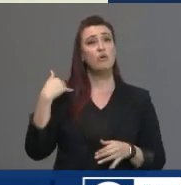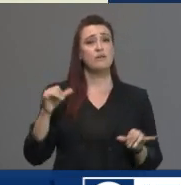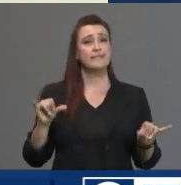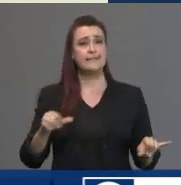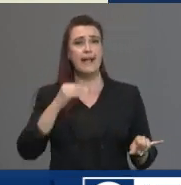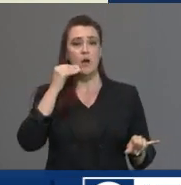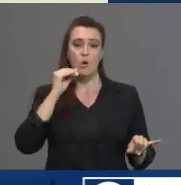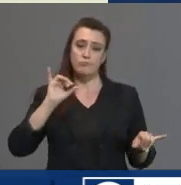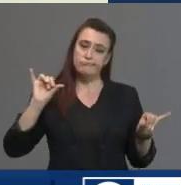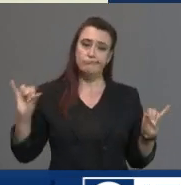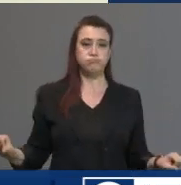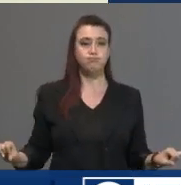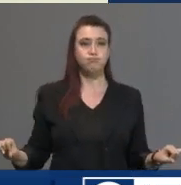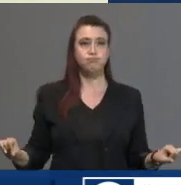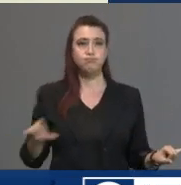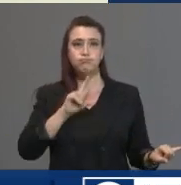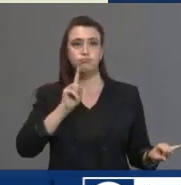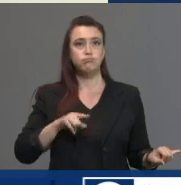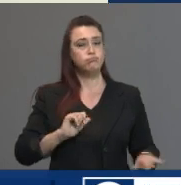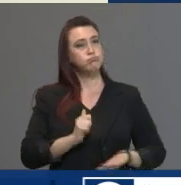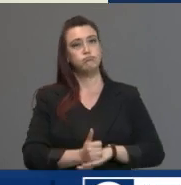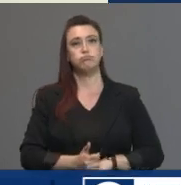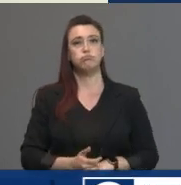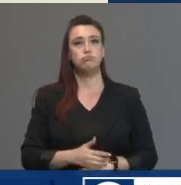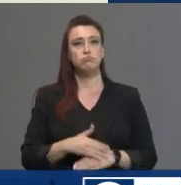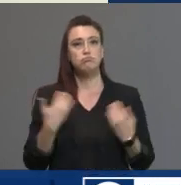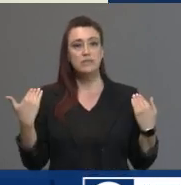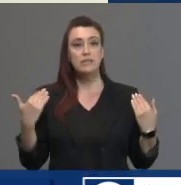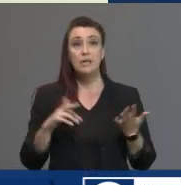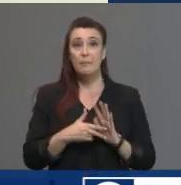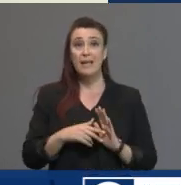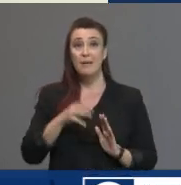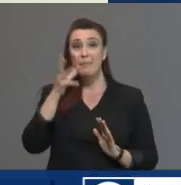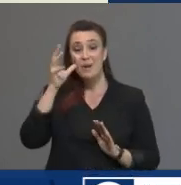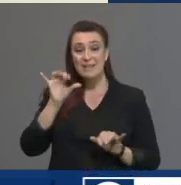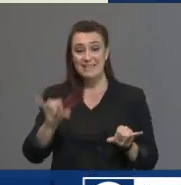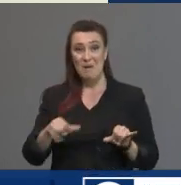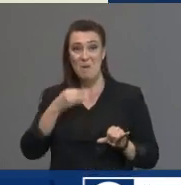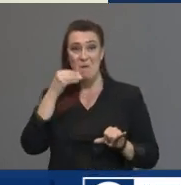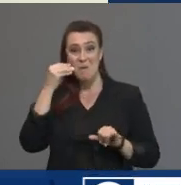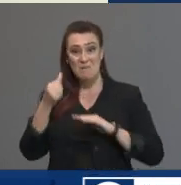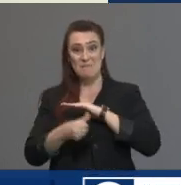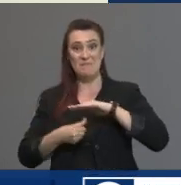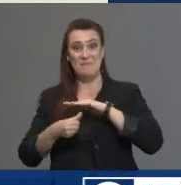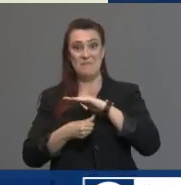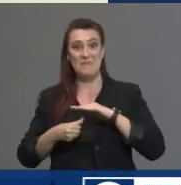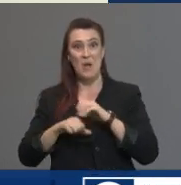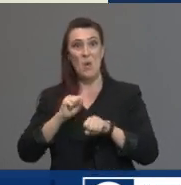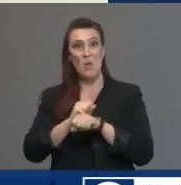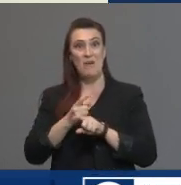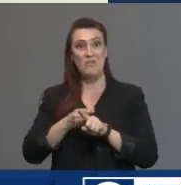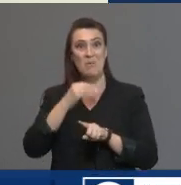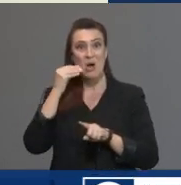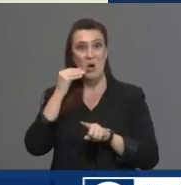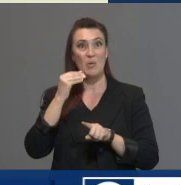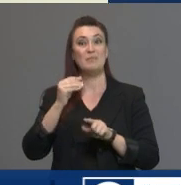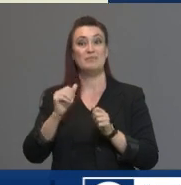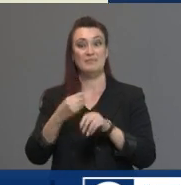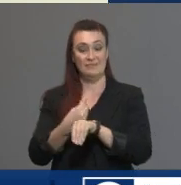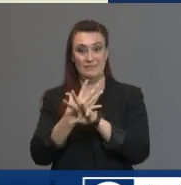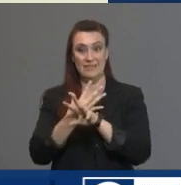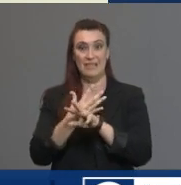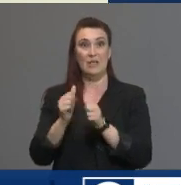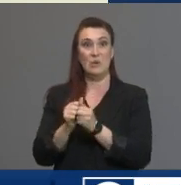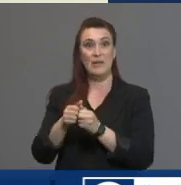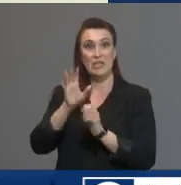home directive was that parents were at home quarantining or working from home with their